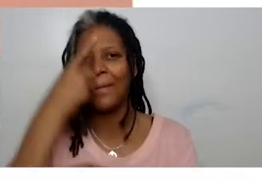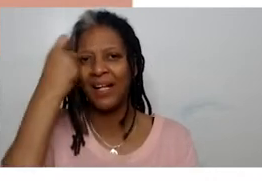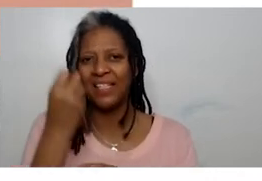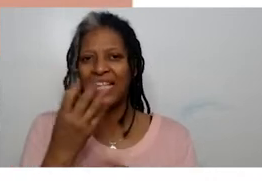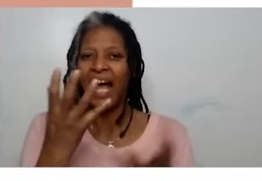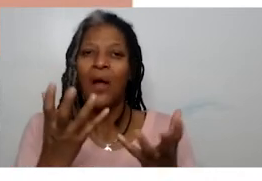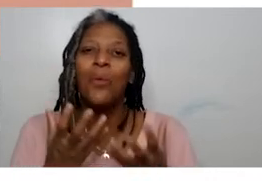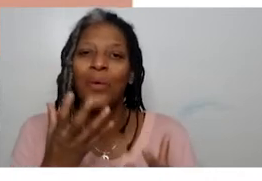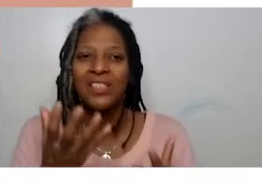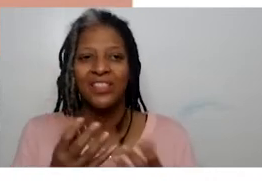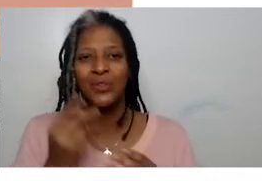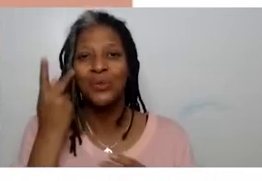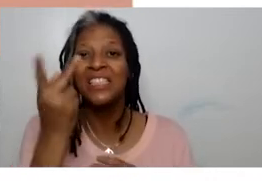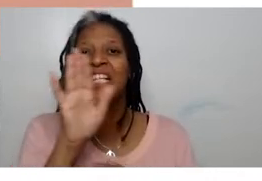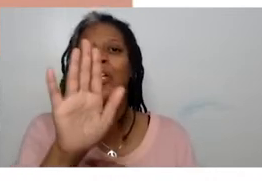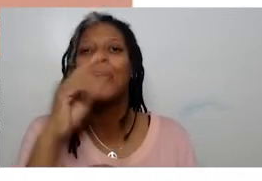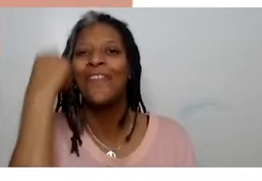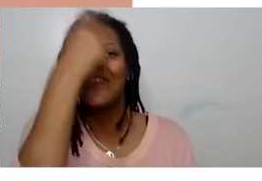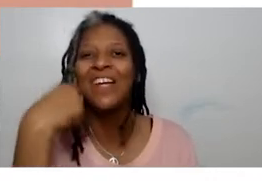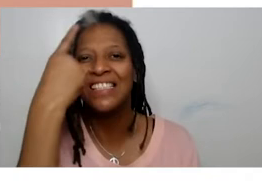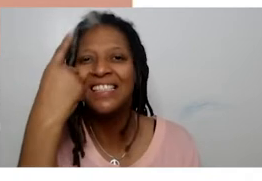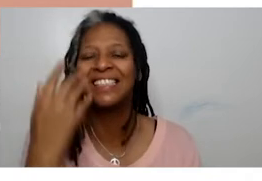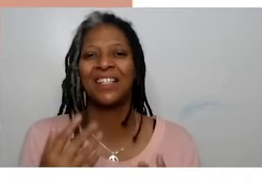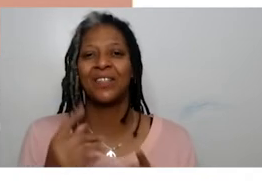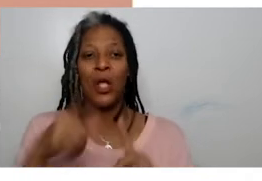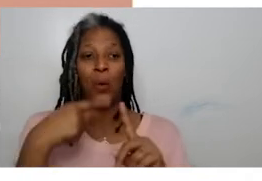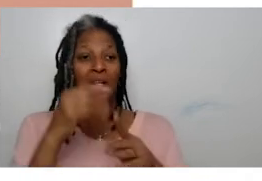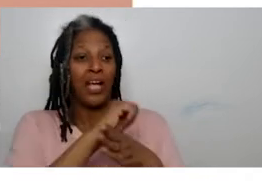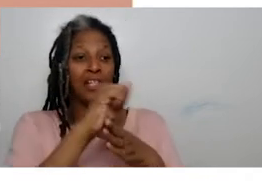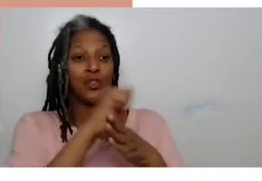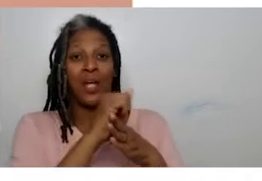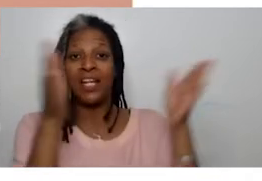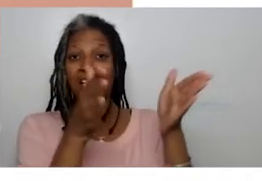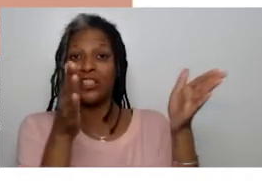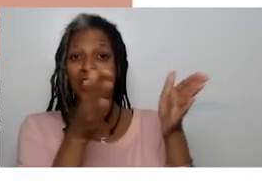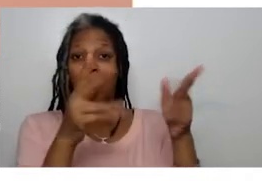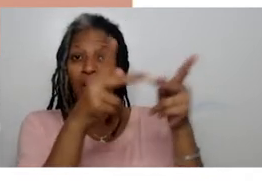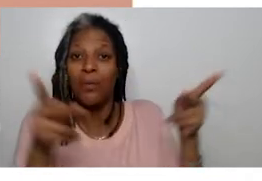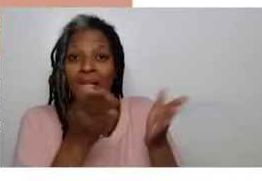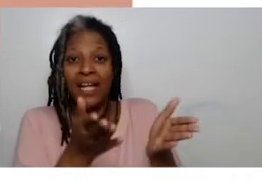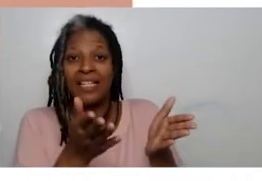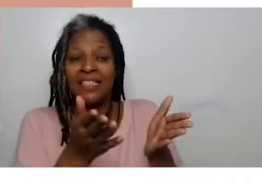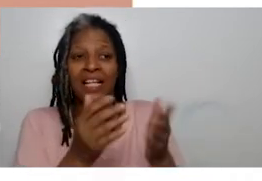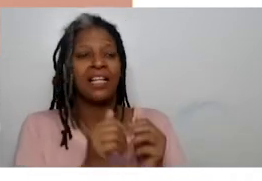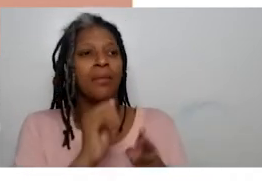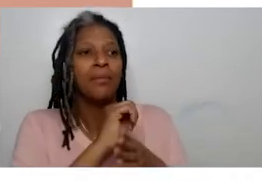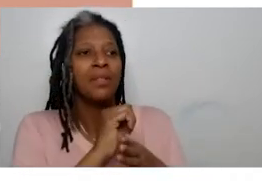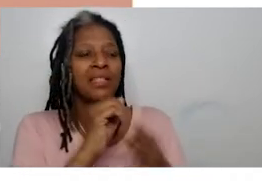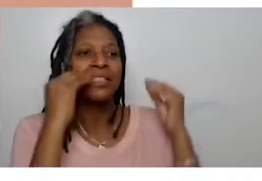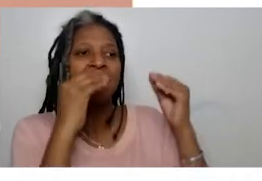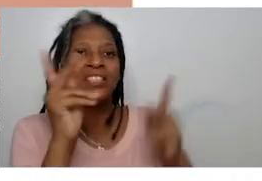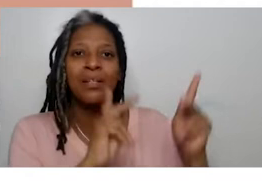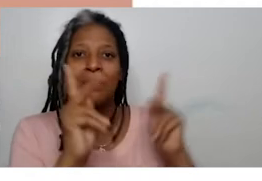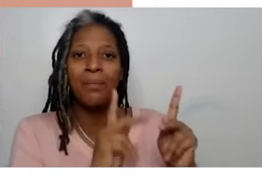this training in a smaller setting, I'm primarily working with folks who are Black and Brown, I ask how many of you